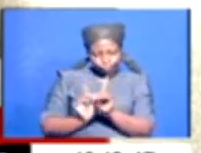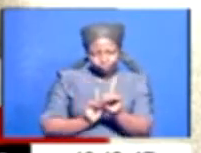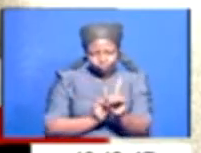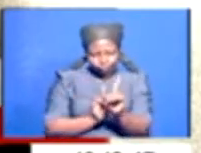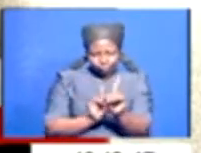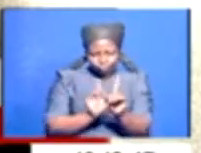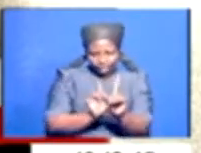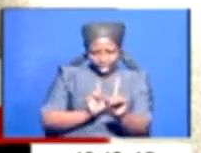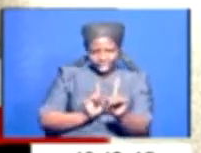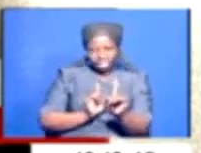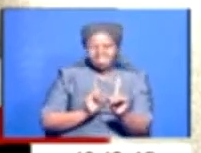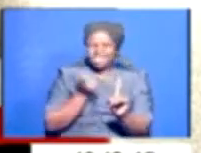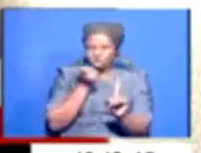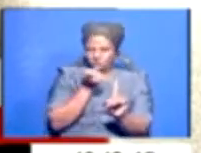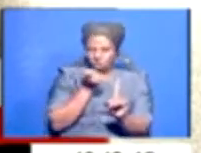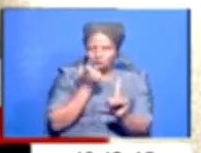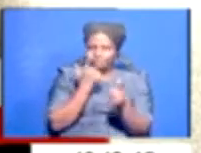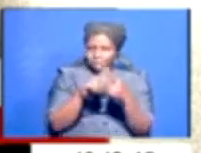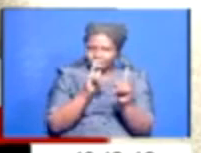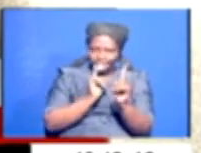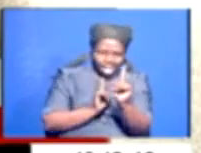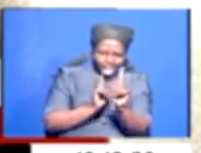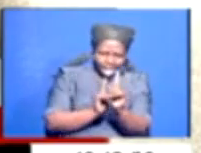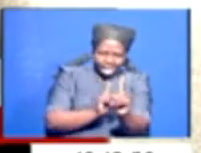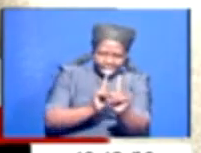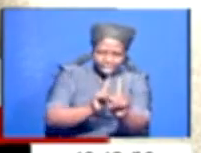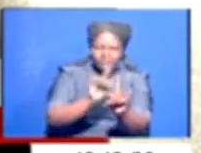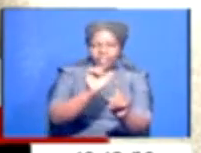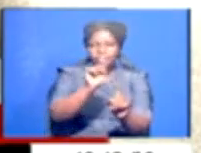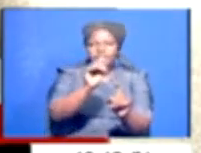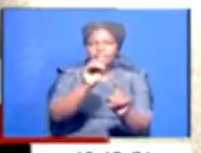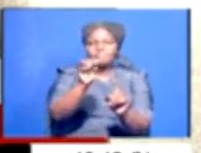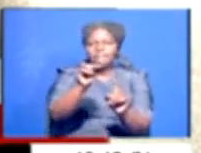50 meters, hapo nakajab na wenzangu. Yeah.